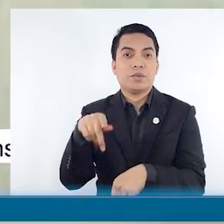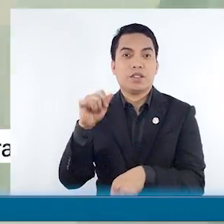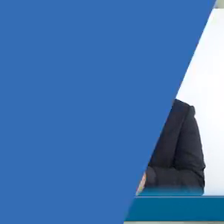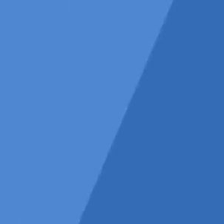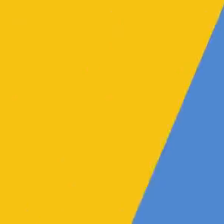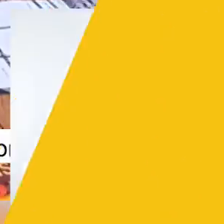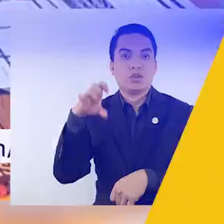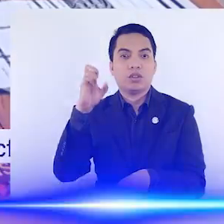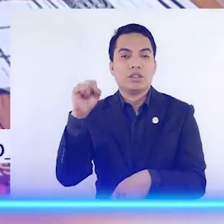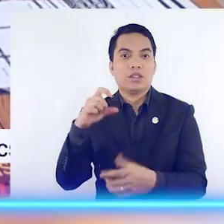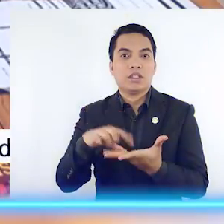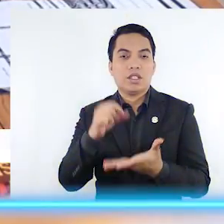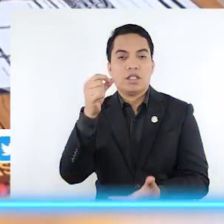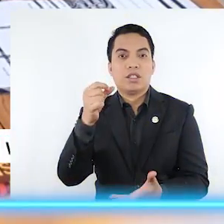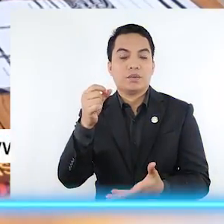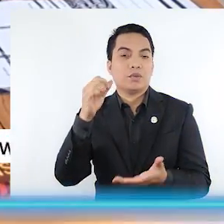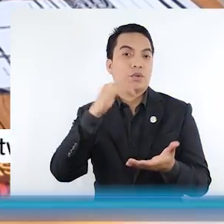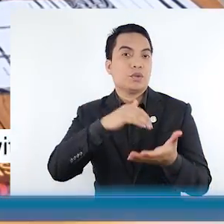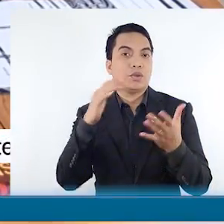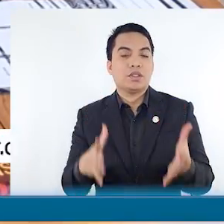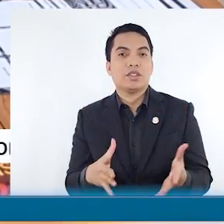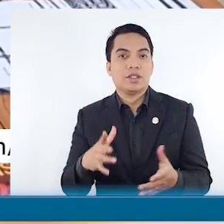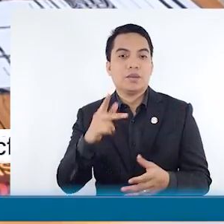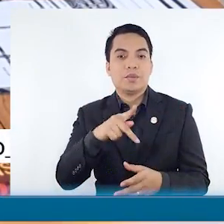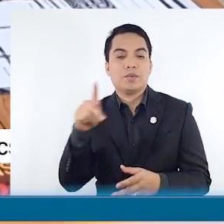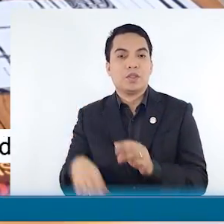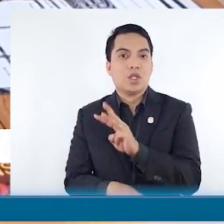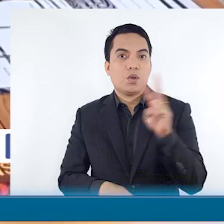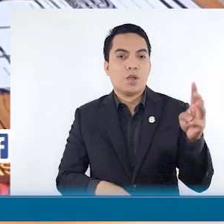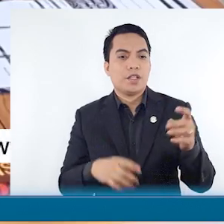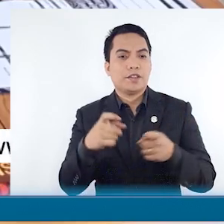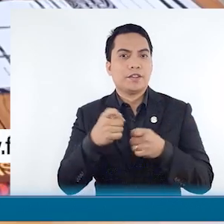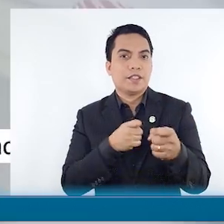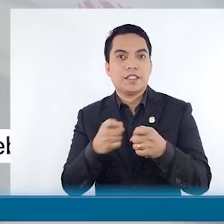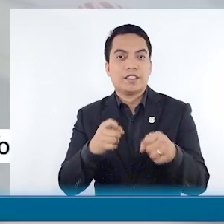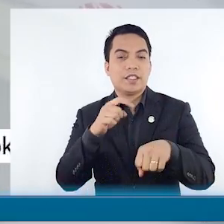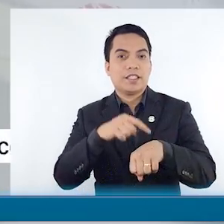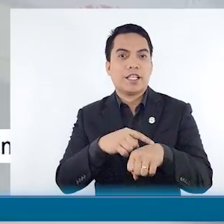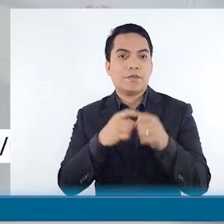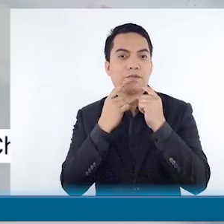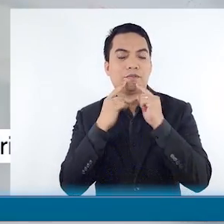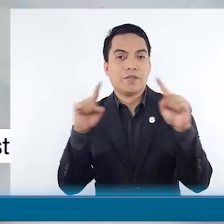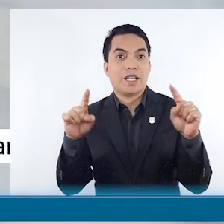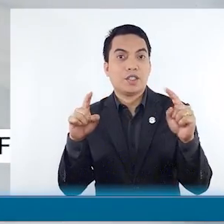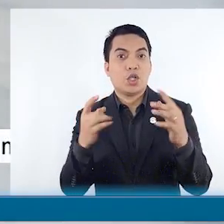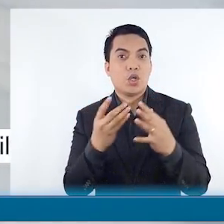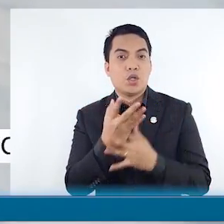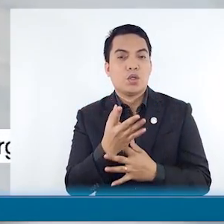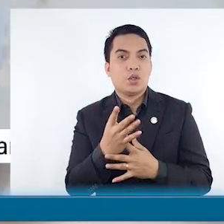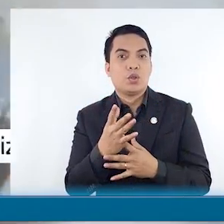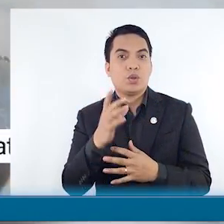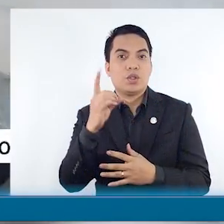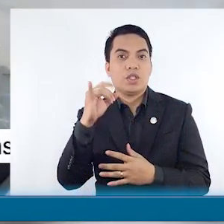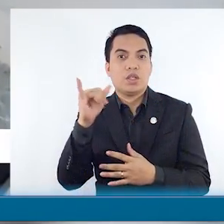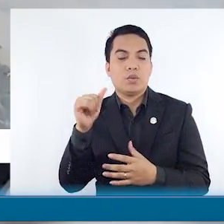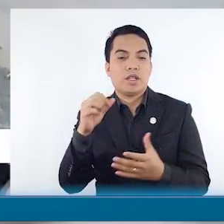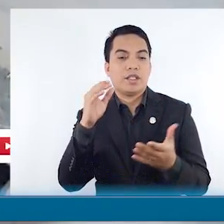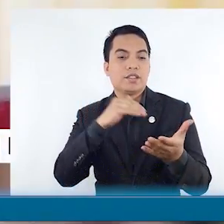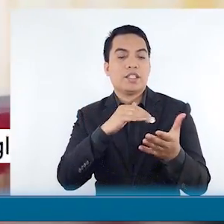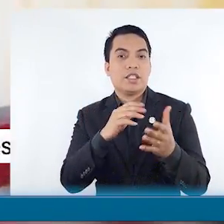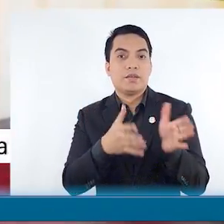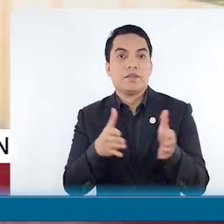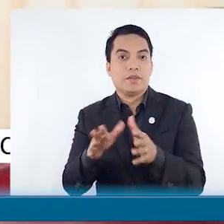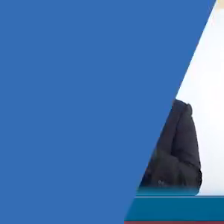Tarlac. Students in Pampanga West manage their time efficiently by means of a DIY